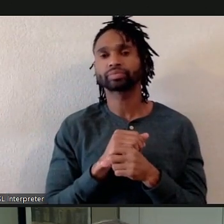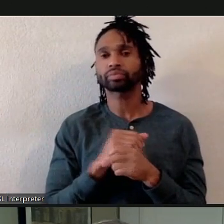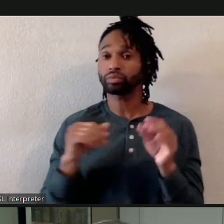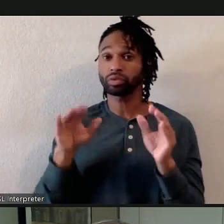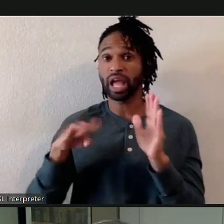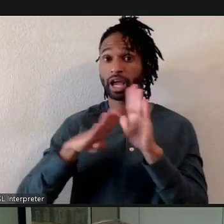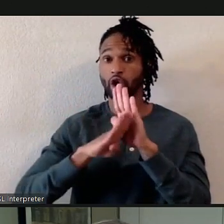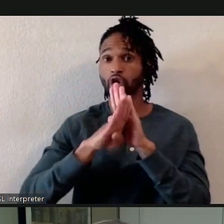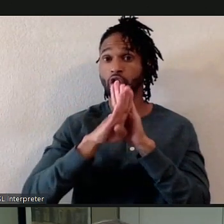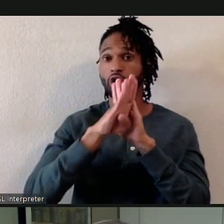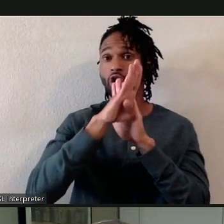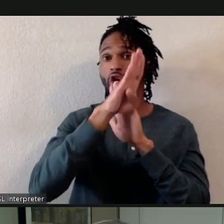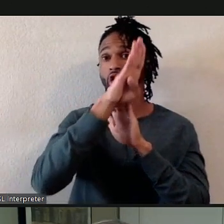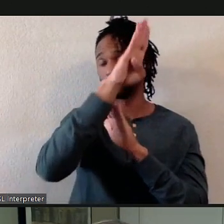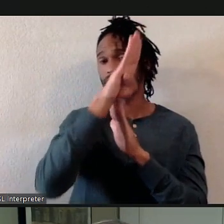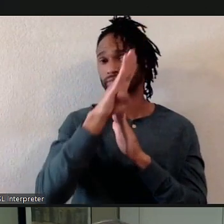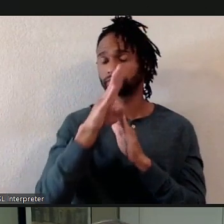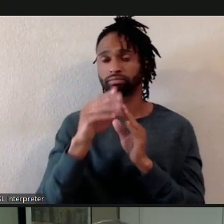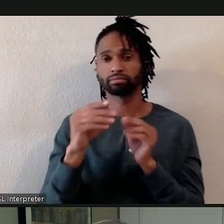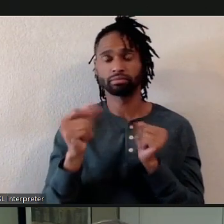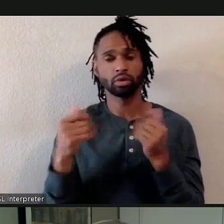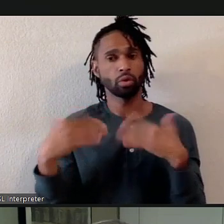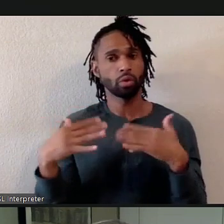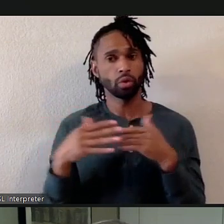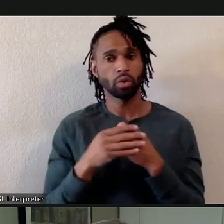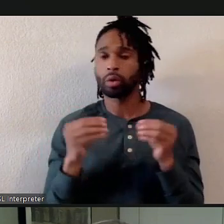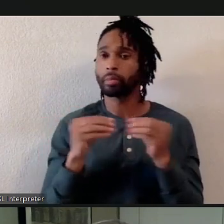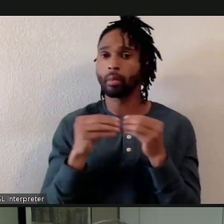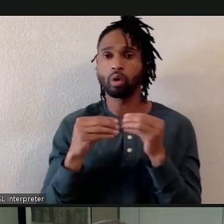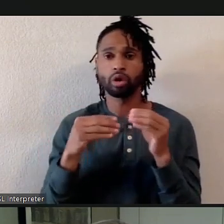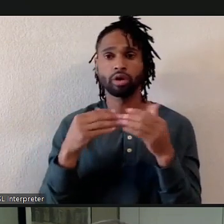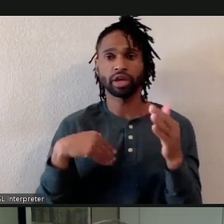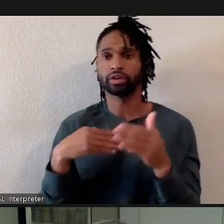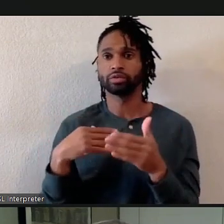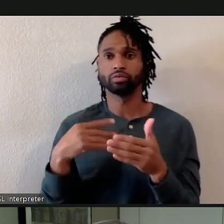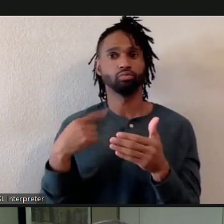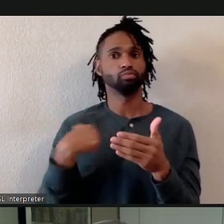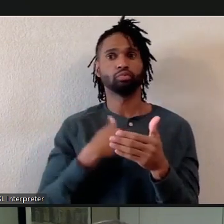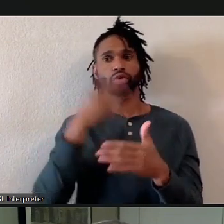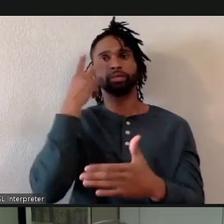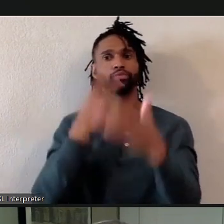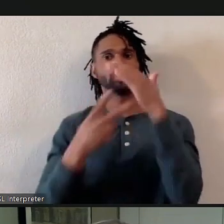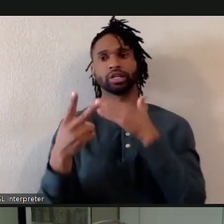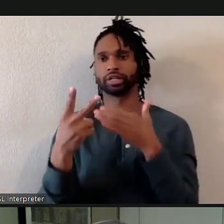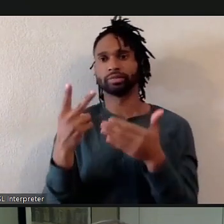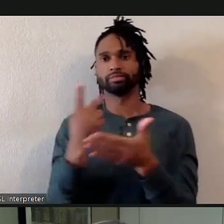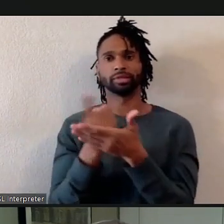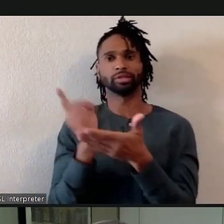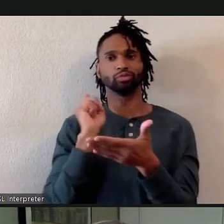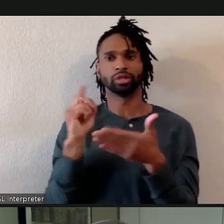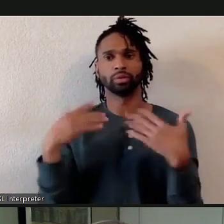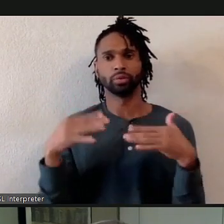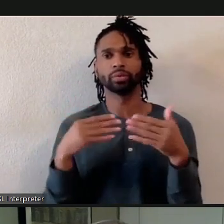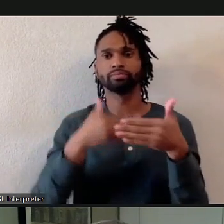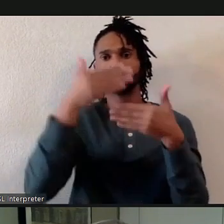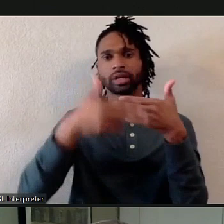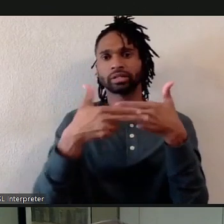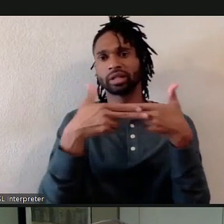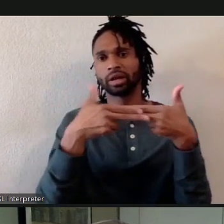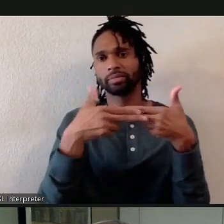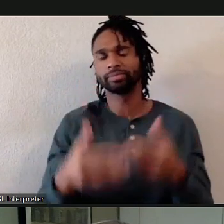up steeply, and perhaps even more steeply than what we estimated earlier in the week. Next slide.